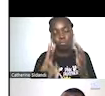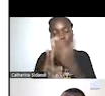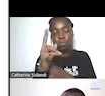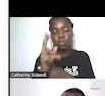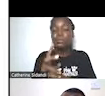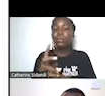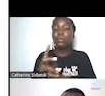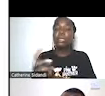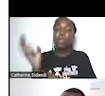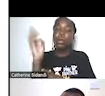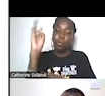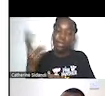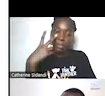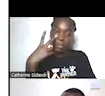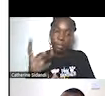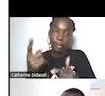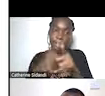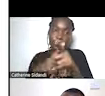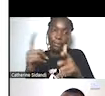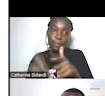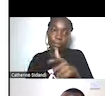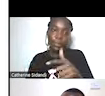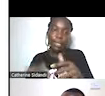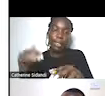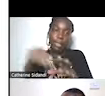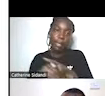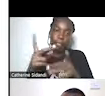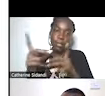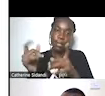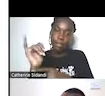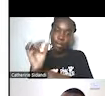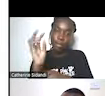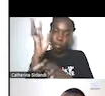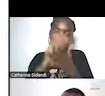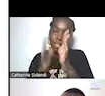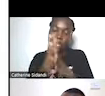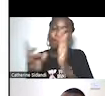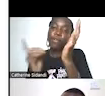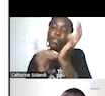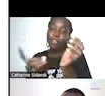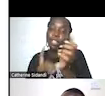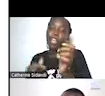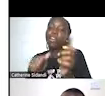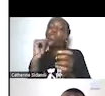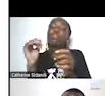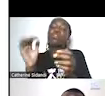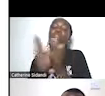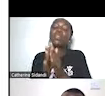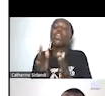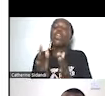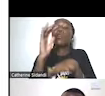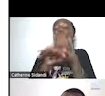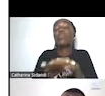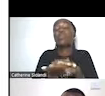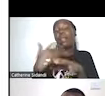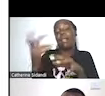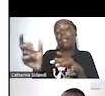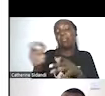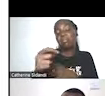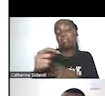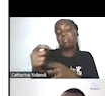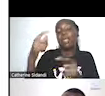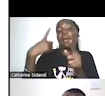So now at this place we become doctors, but now with good handwritings, just to show that we are going